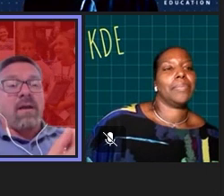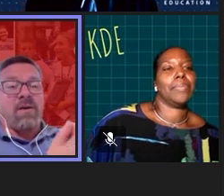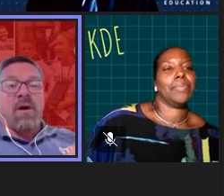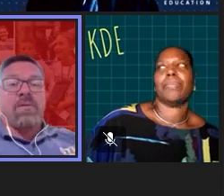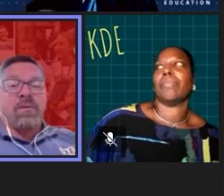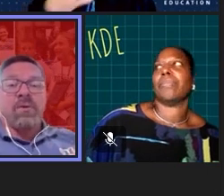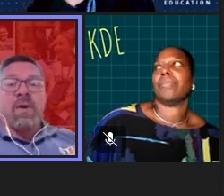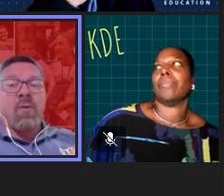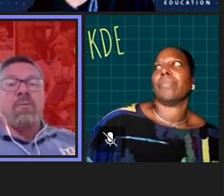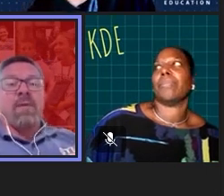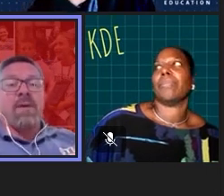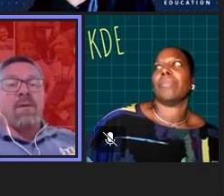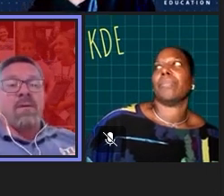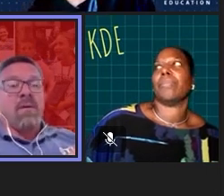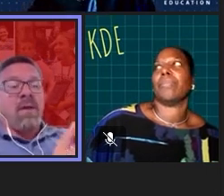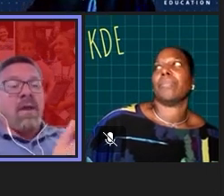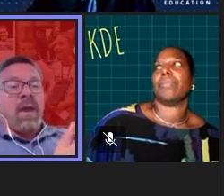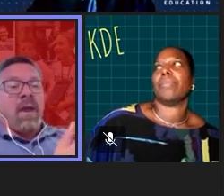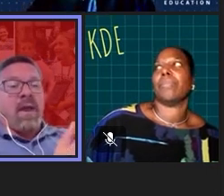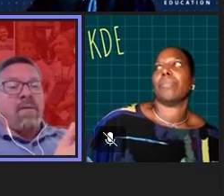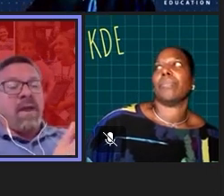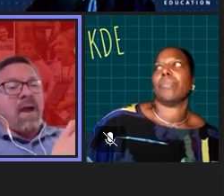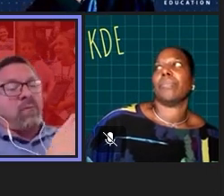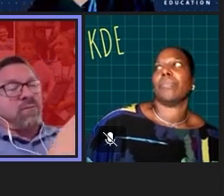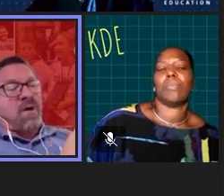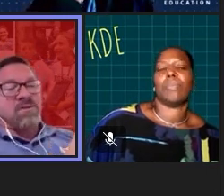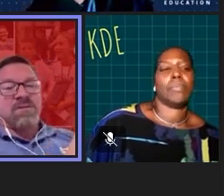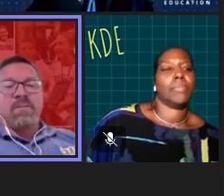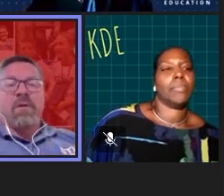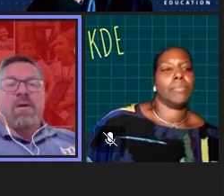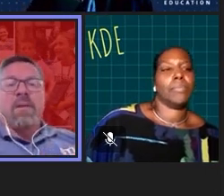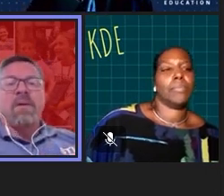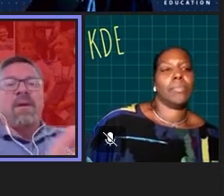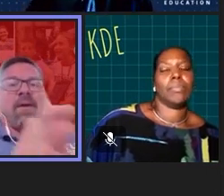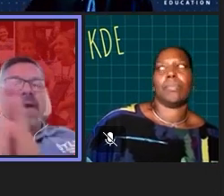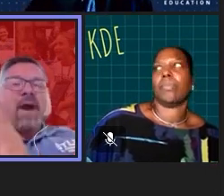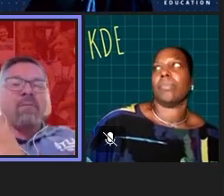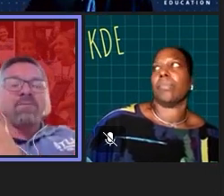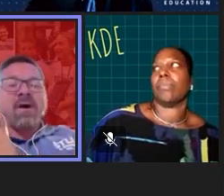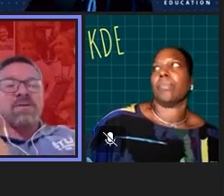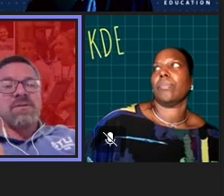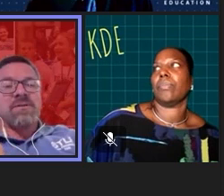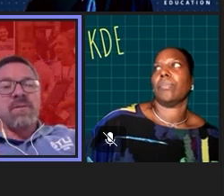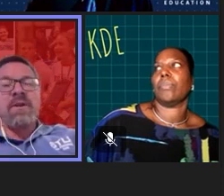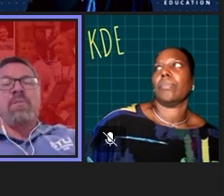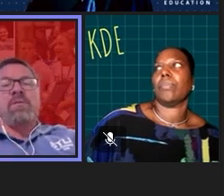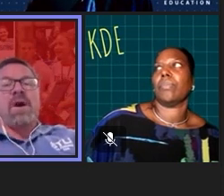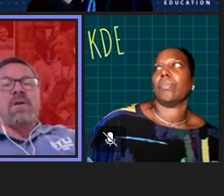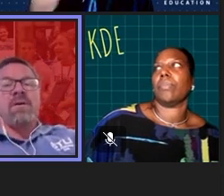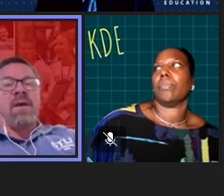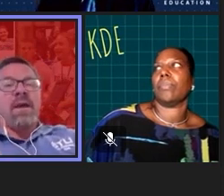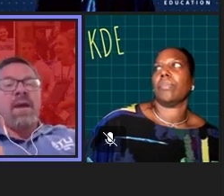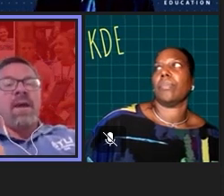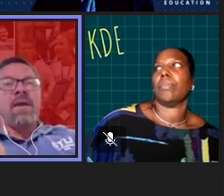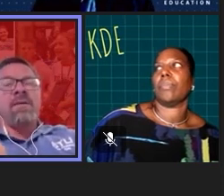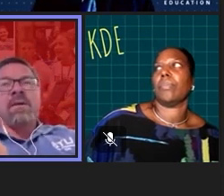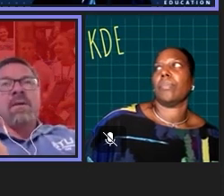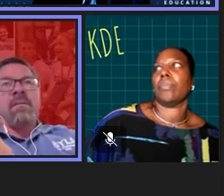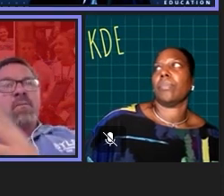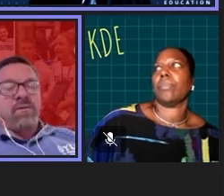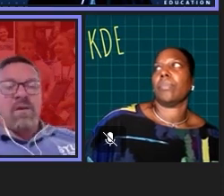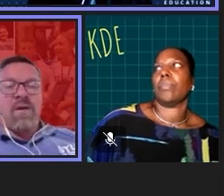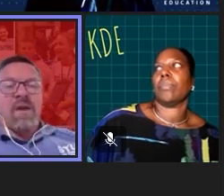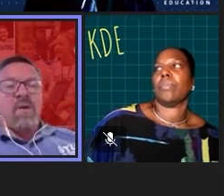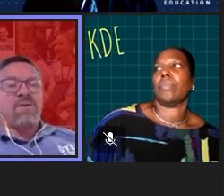districts that have gone through a WAN rebid, and they got responses from their incumbent, and they got responses from a new provider,